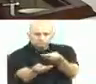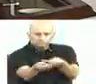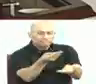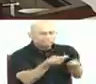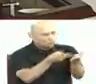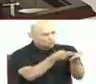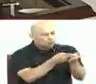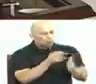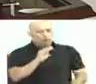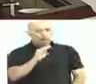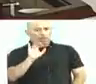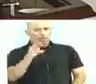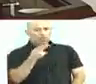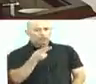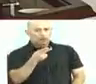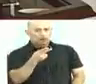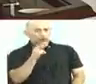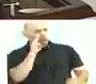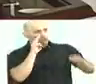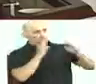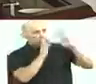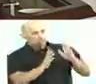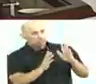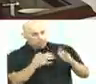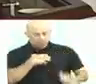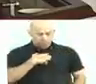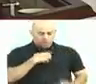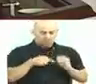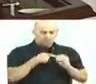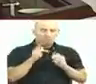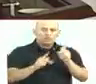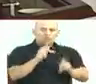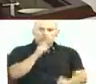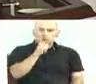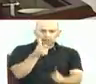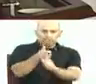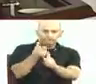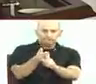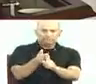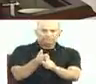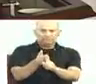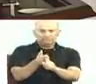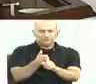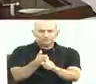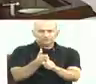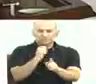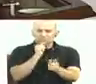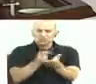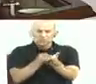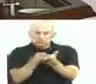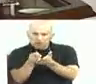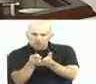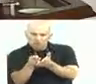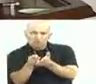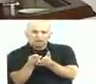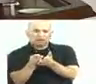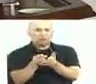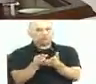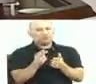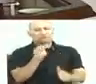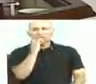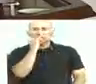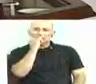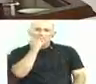And Micah, the prophet, complained about the persons who dishonest scales with a bag of